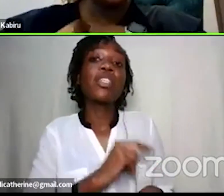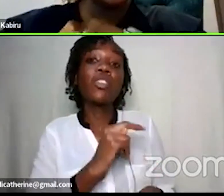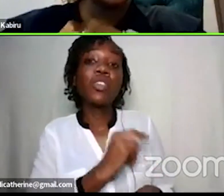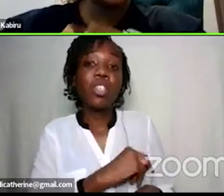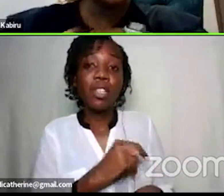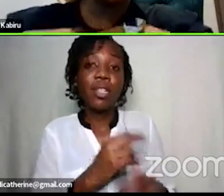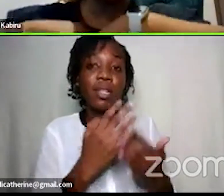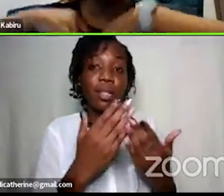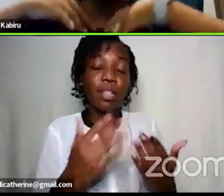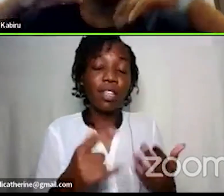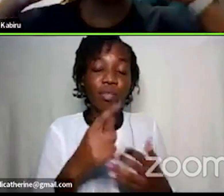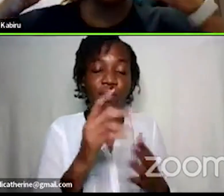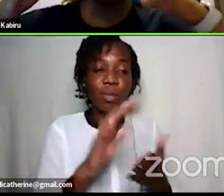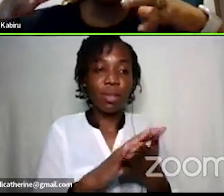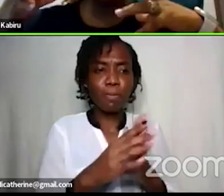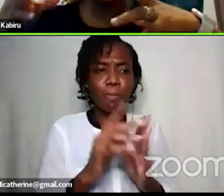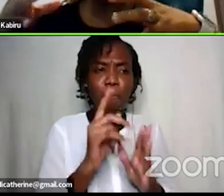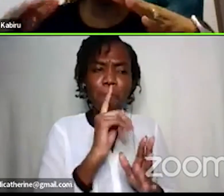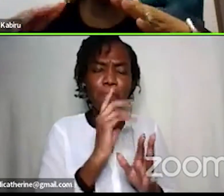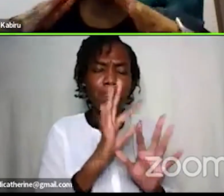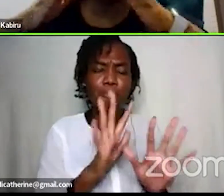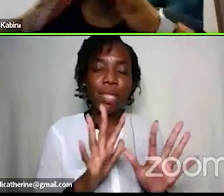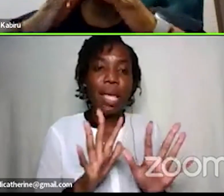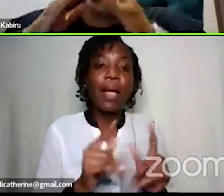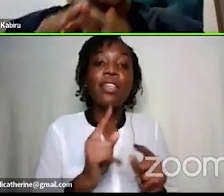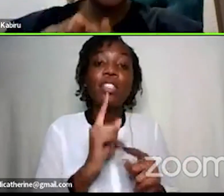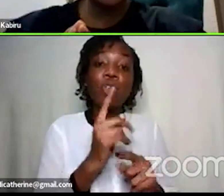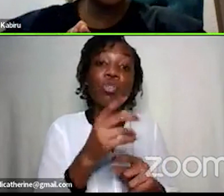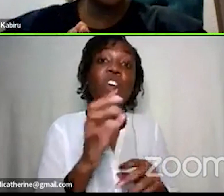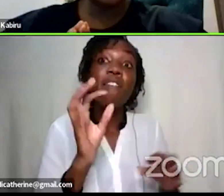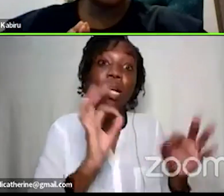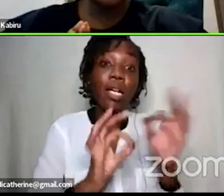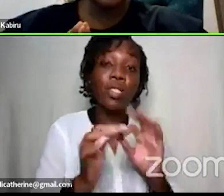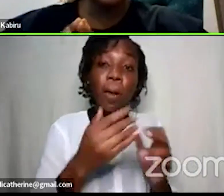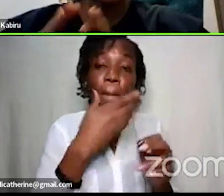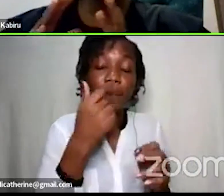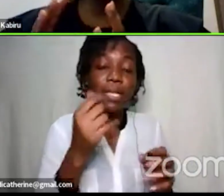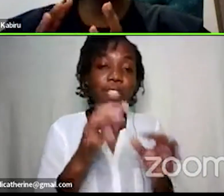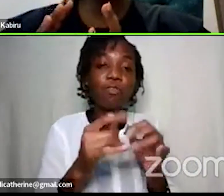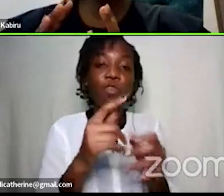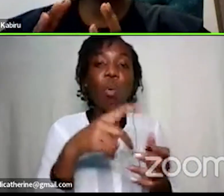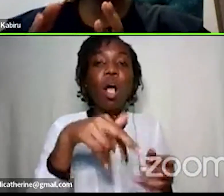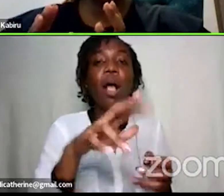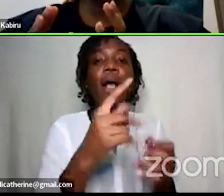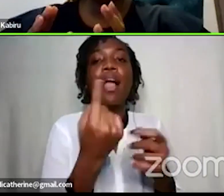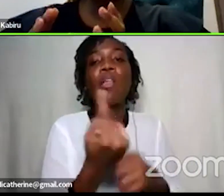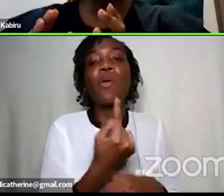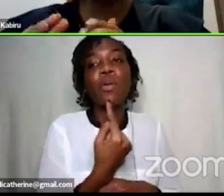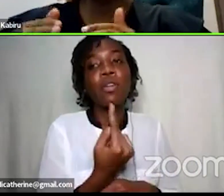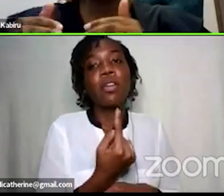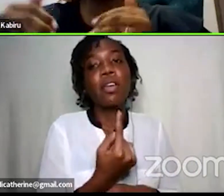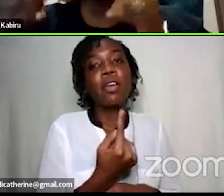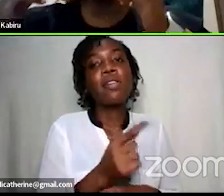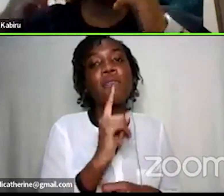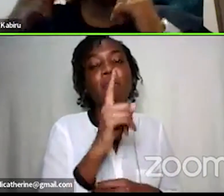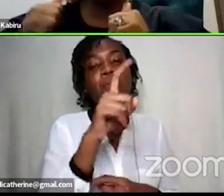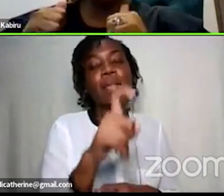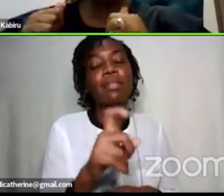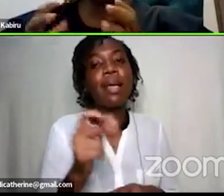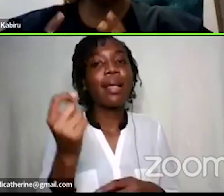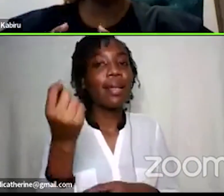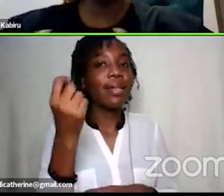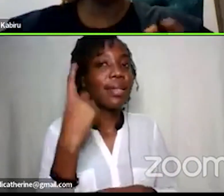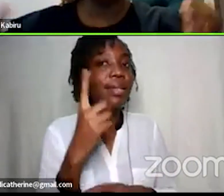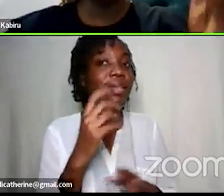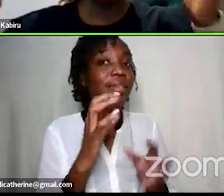you're an introvert. So you function best when you're alone. So we will need to understand whether this is